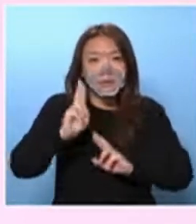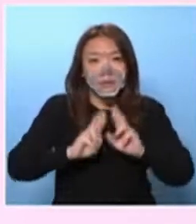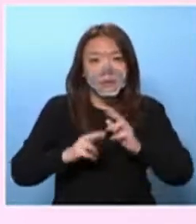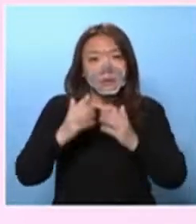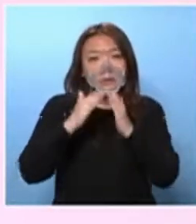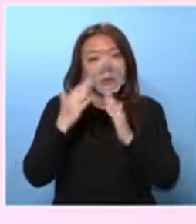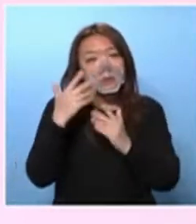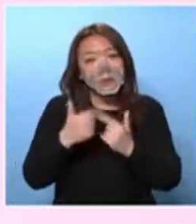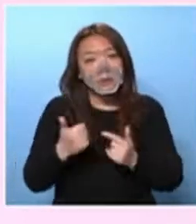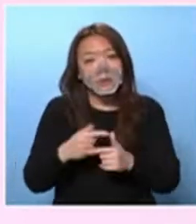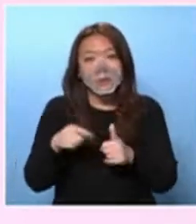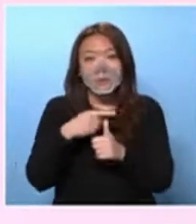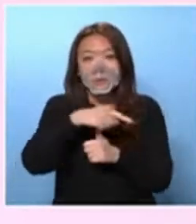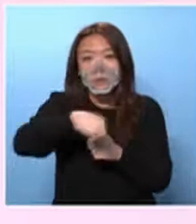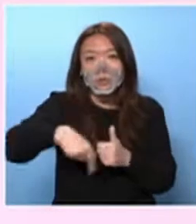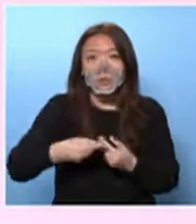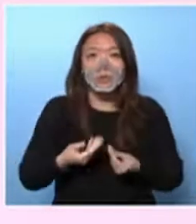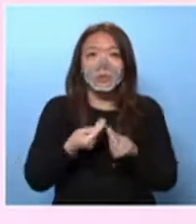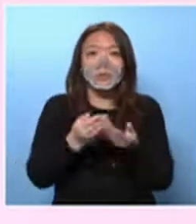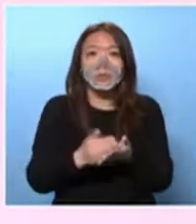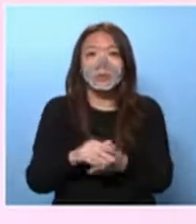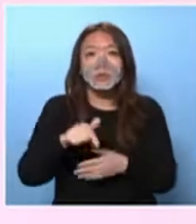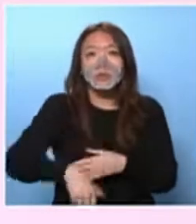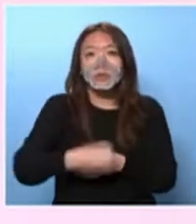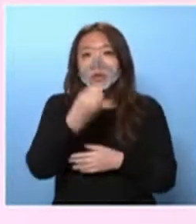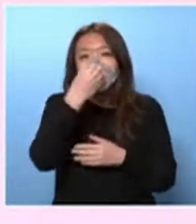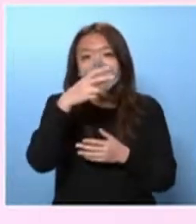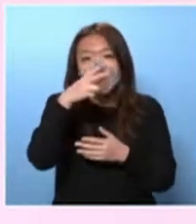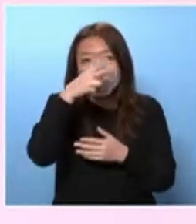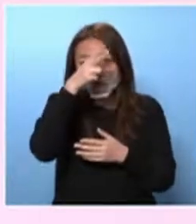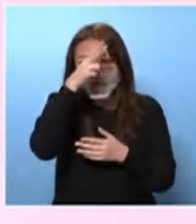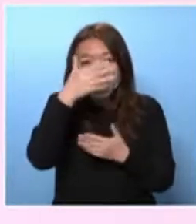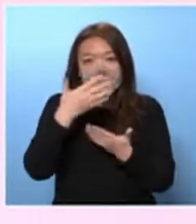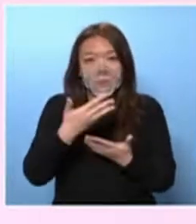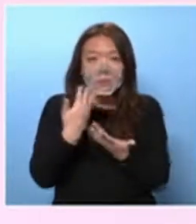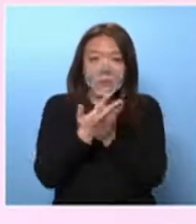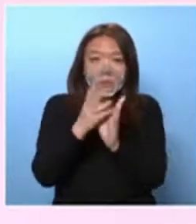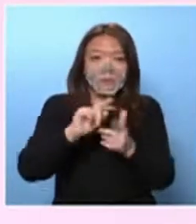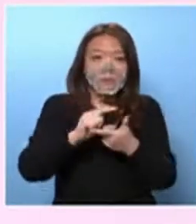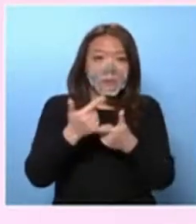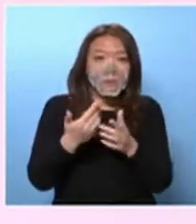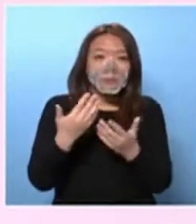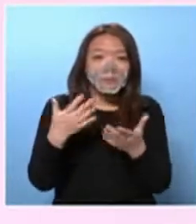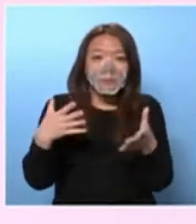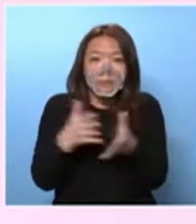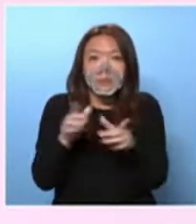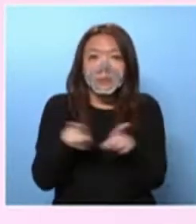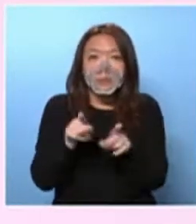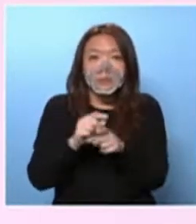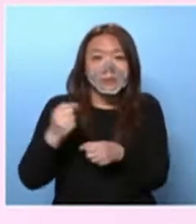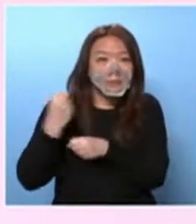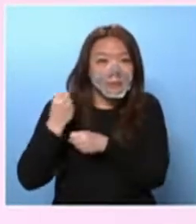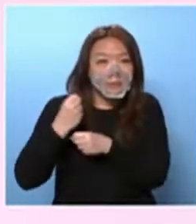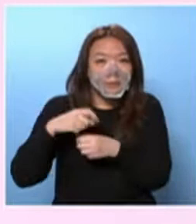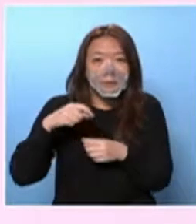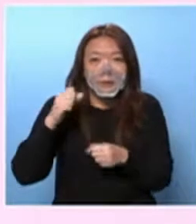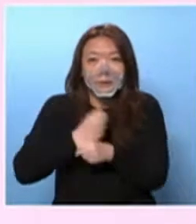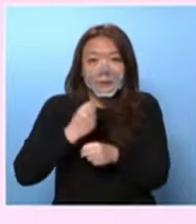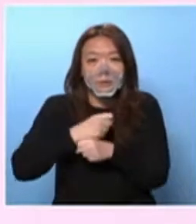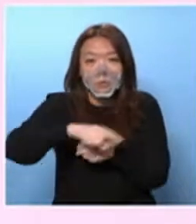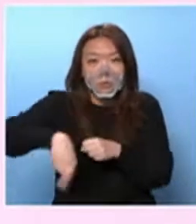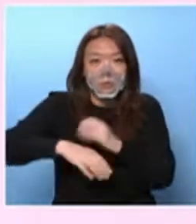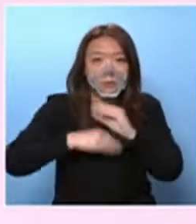760,000 more eligible persons, as well as those who have opened a CEF account. Building a livable city, land supply. The current term government adopts a